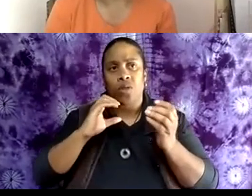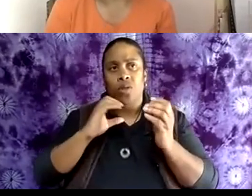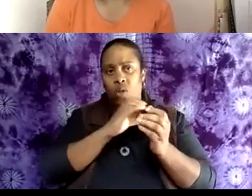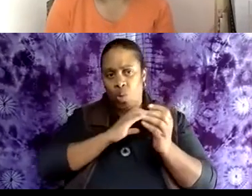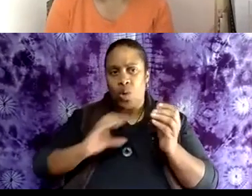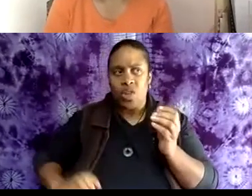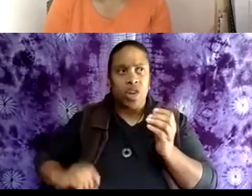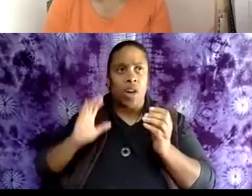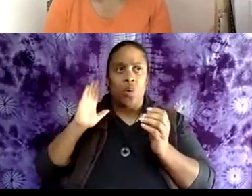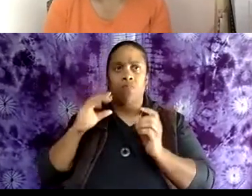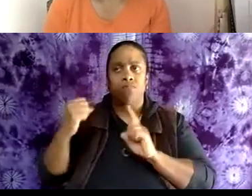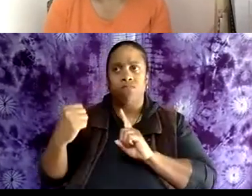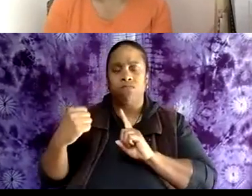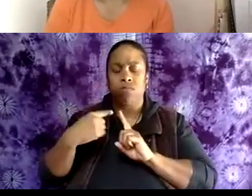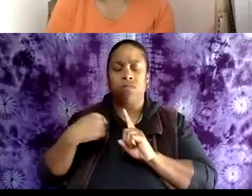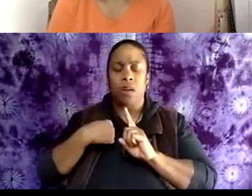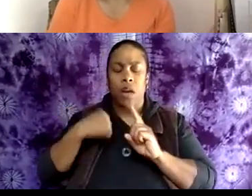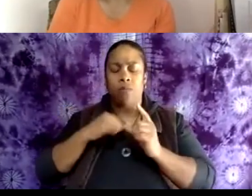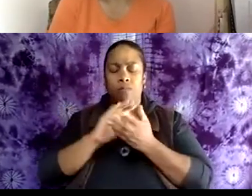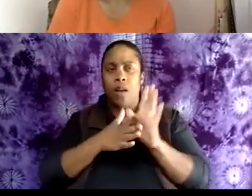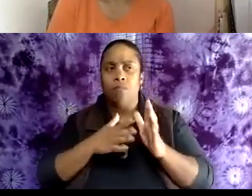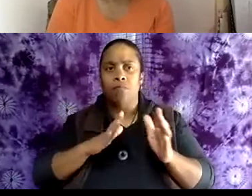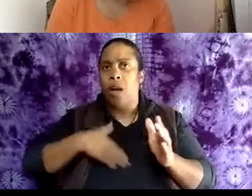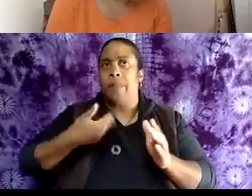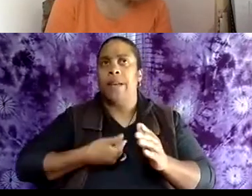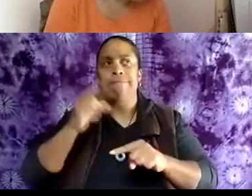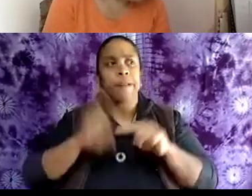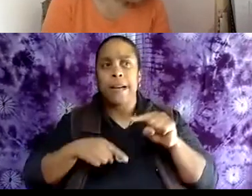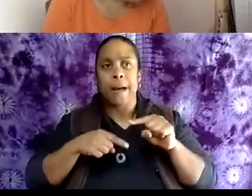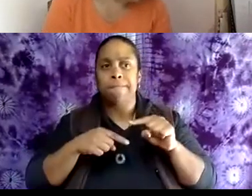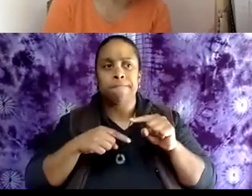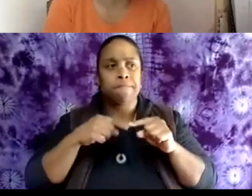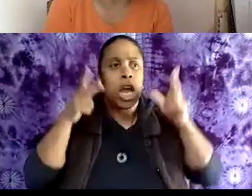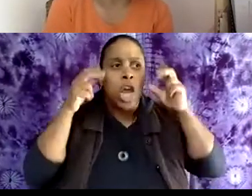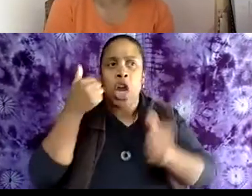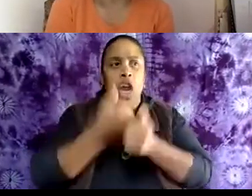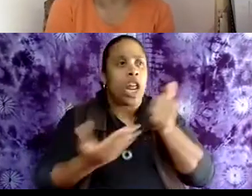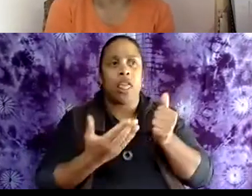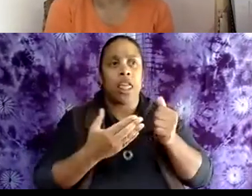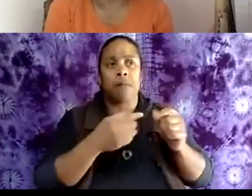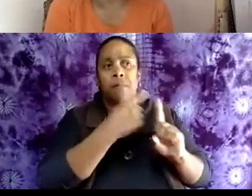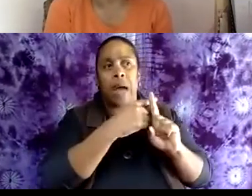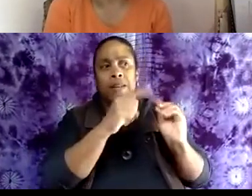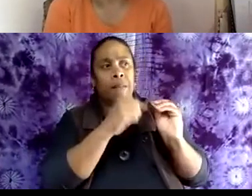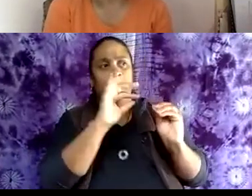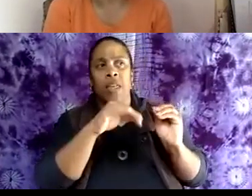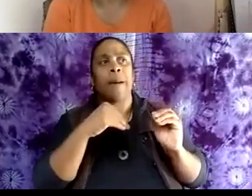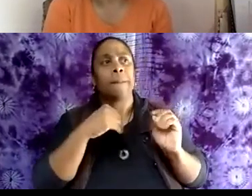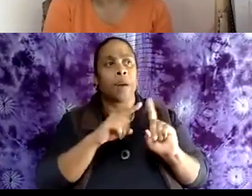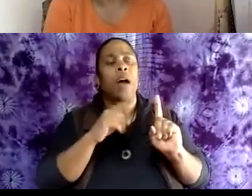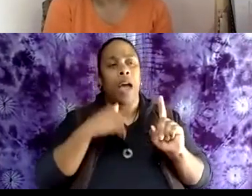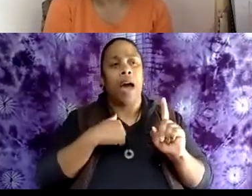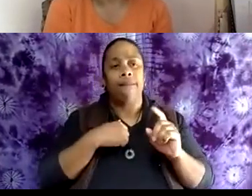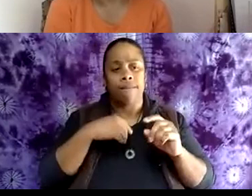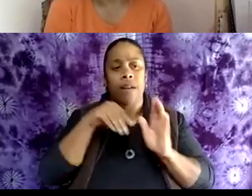I would get too upset to even hear anything positive. So I have a very deep empathy for it. And then